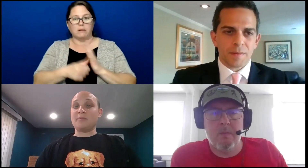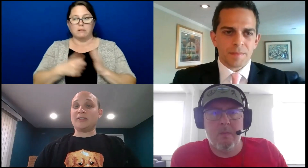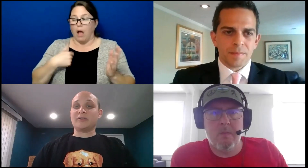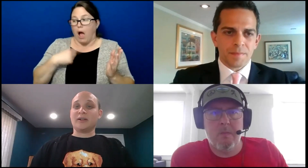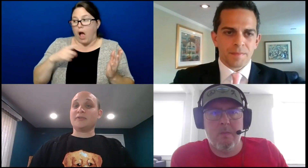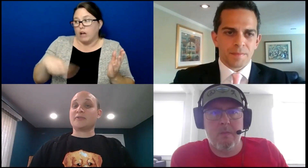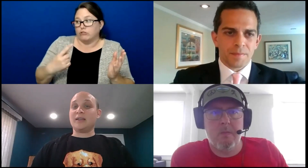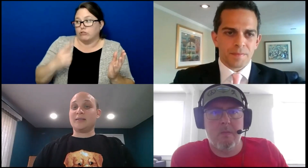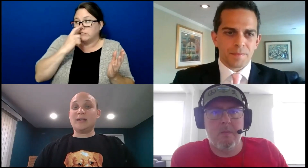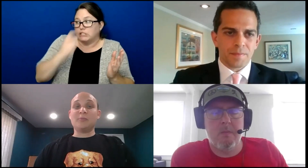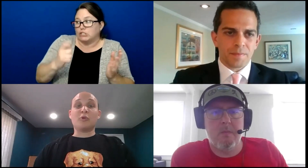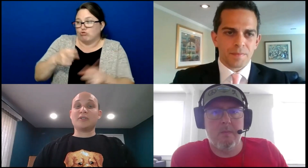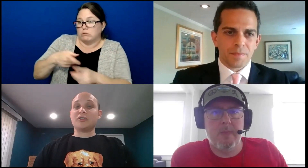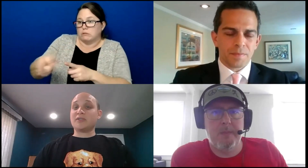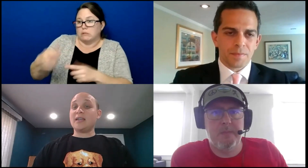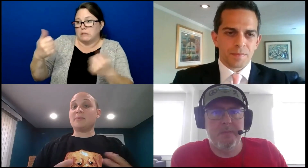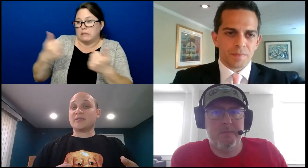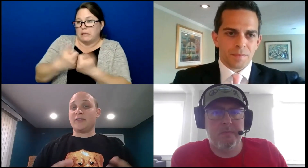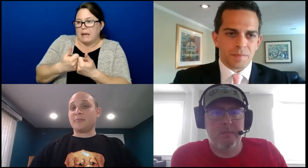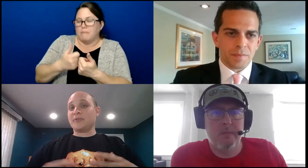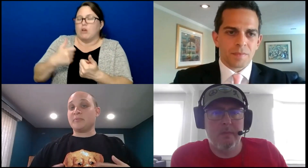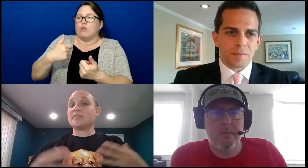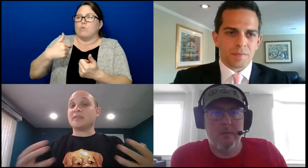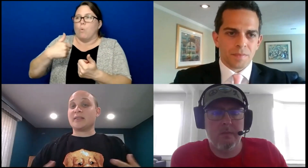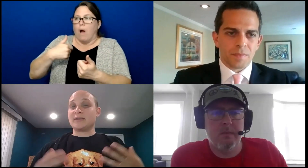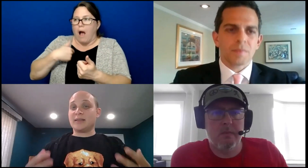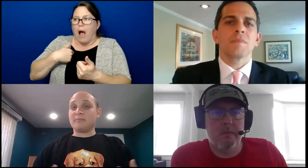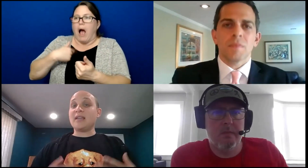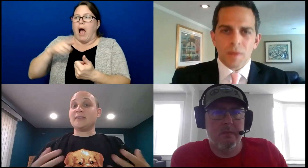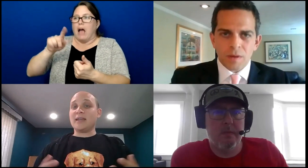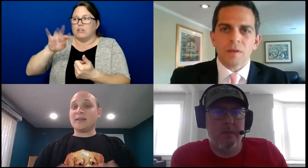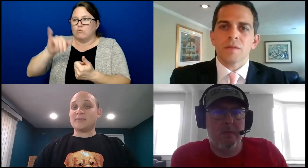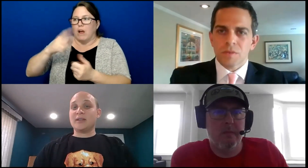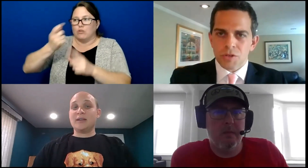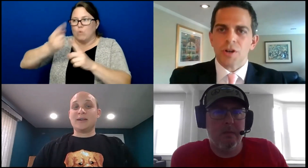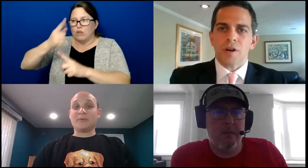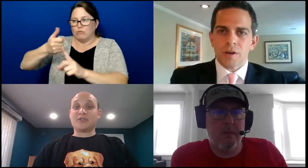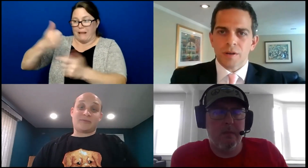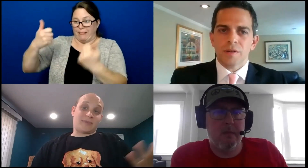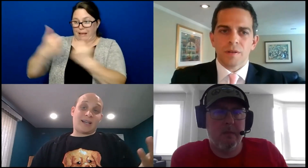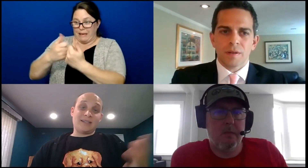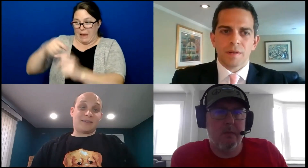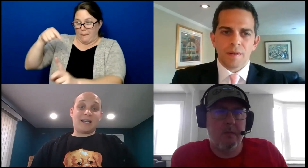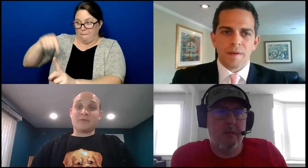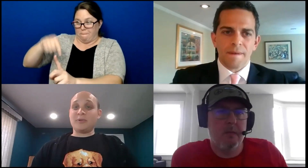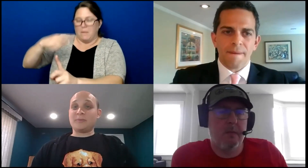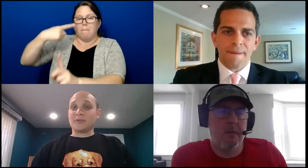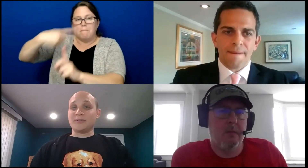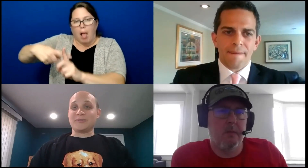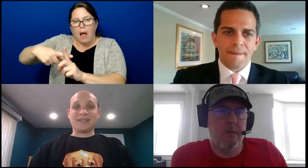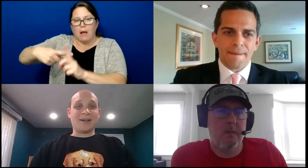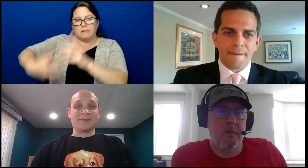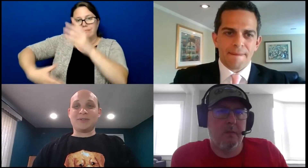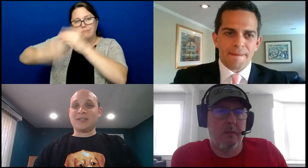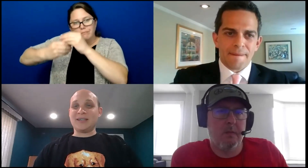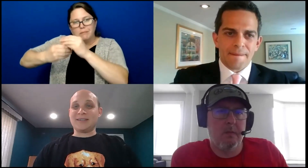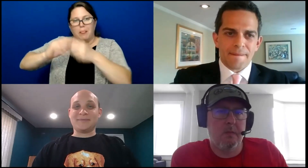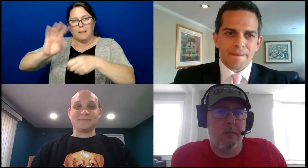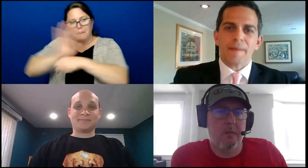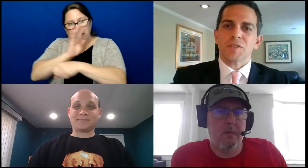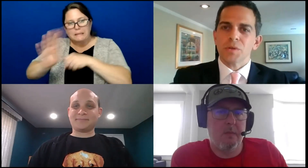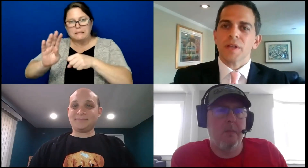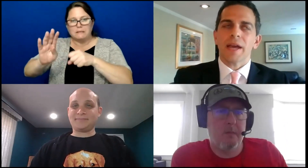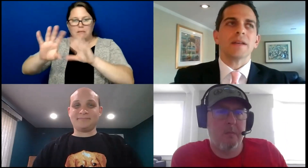and I made sure to understand more than just the game itself, but the business that made the games, Sure. which is kind of what people are doing right now, tuning